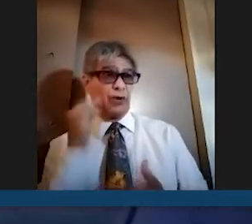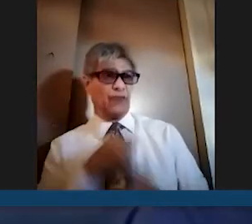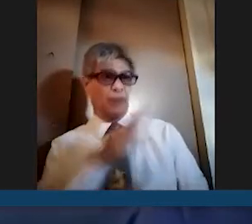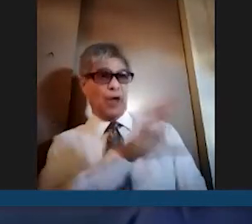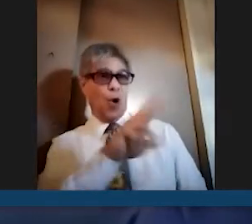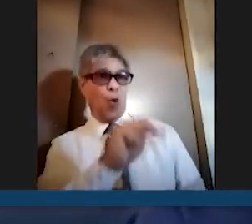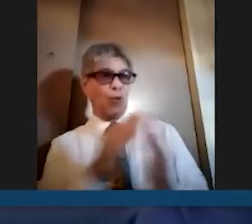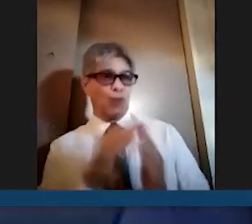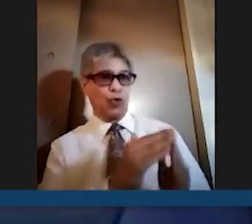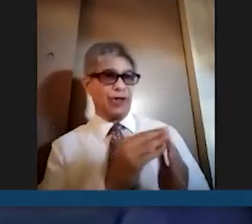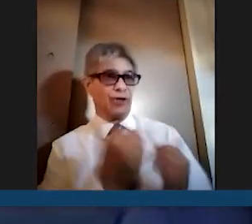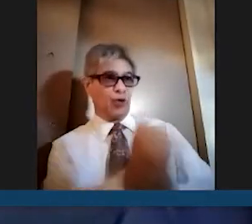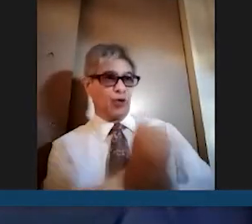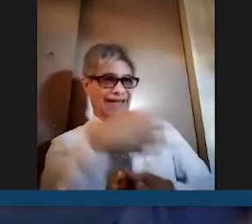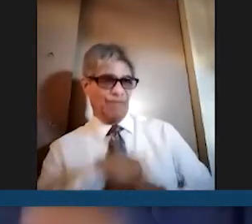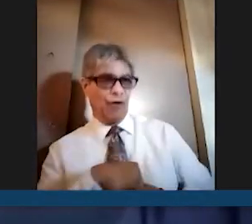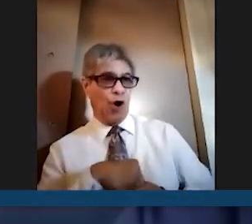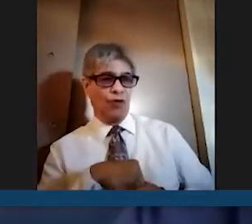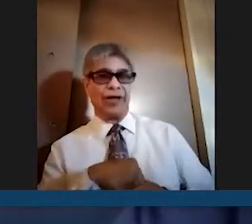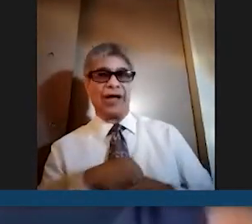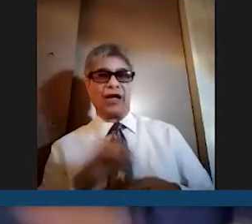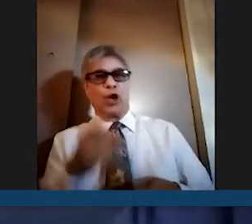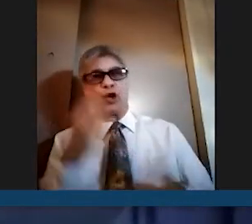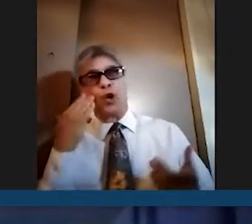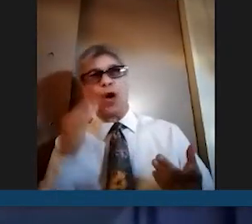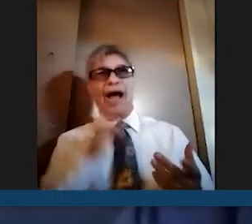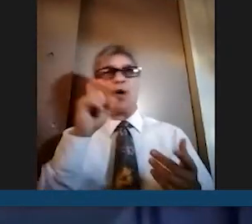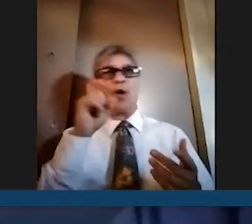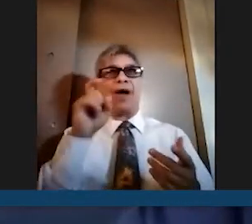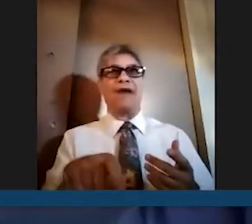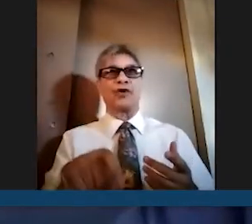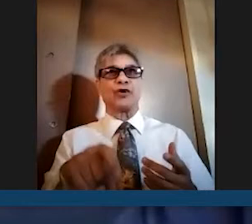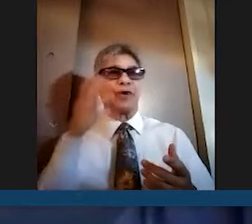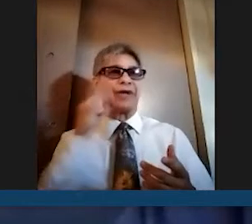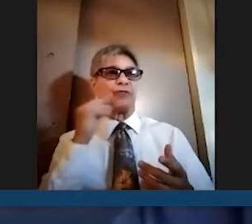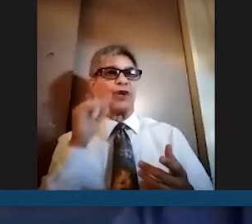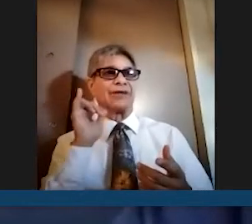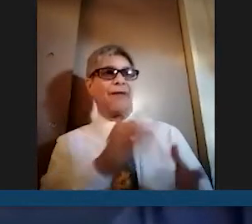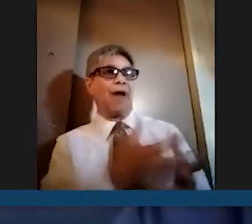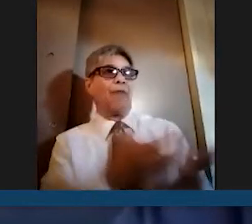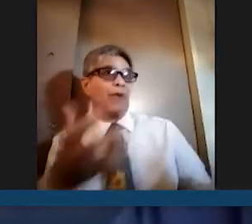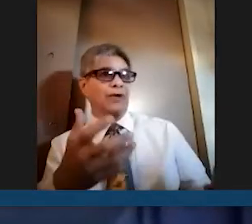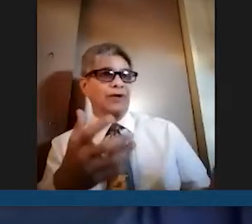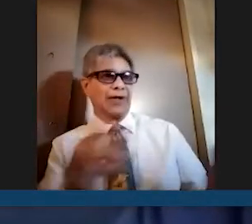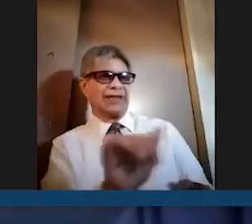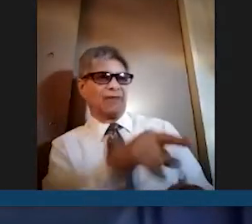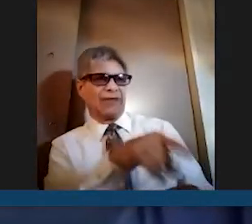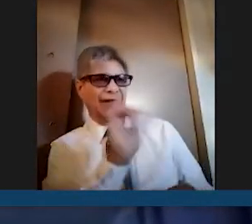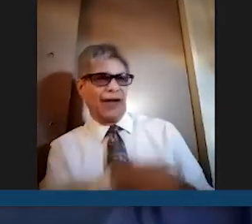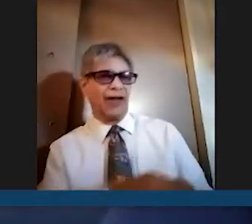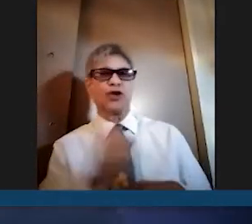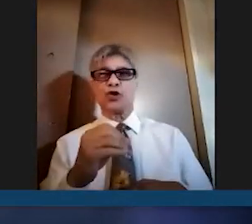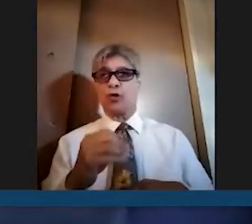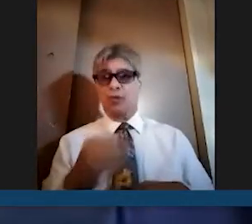trying to get involved. I don't have to face as much of that, but being a person of